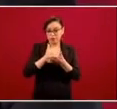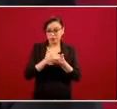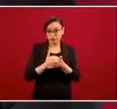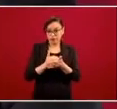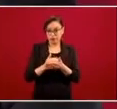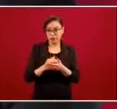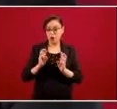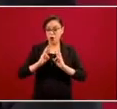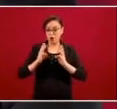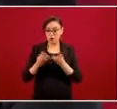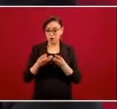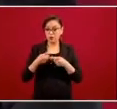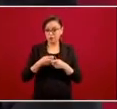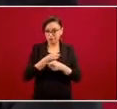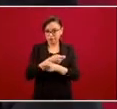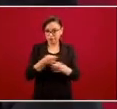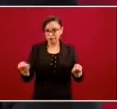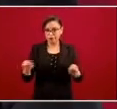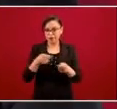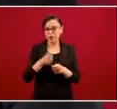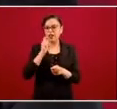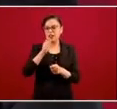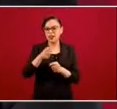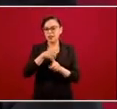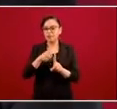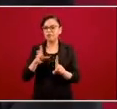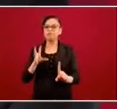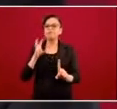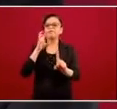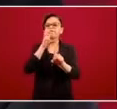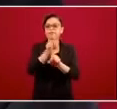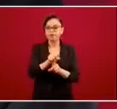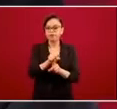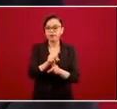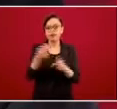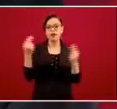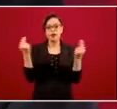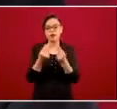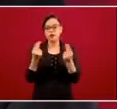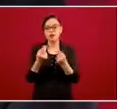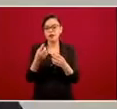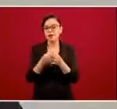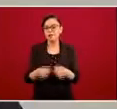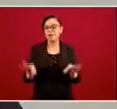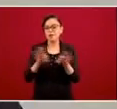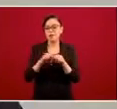And as you know, this document that we are talking about has the